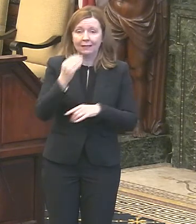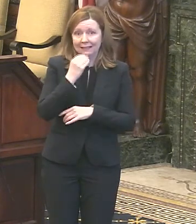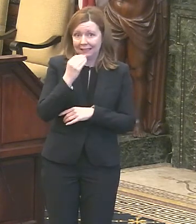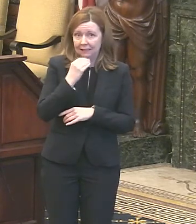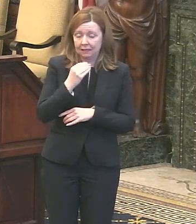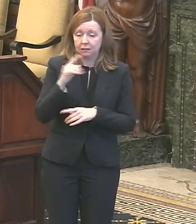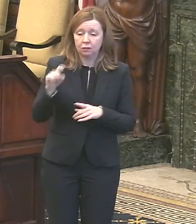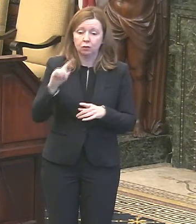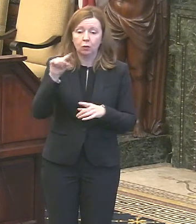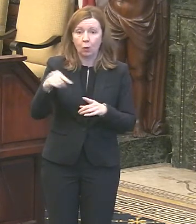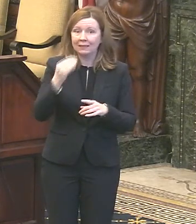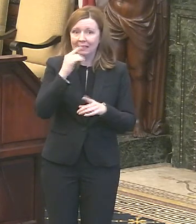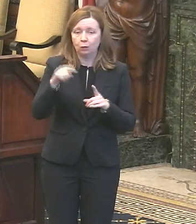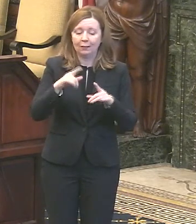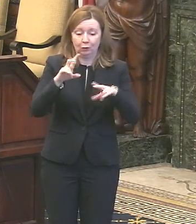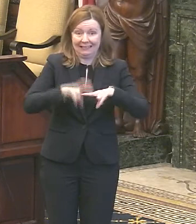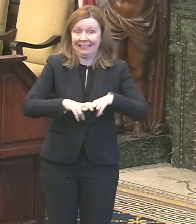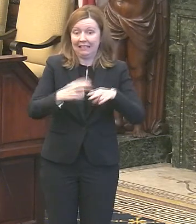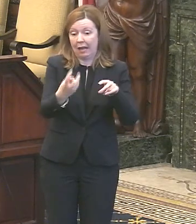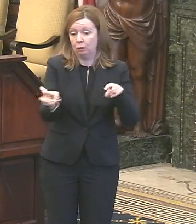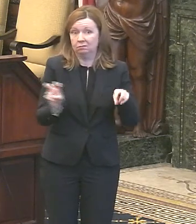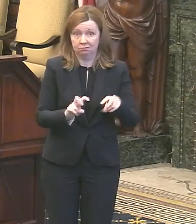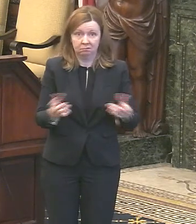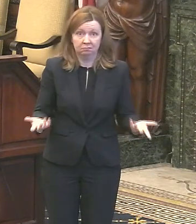only be eating when they're seated. And